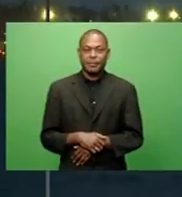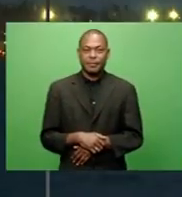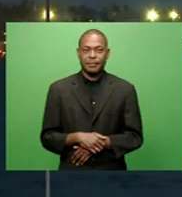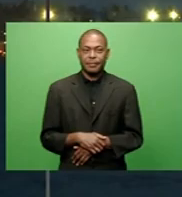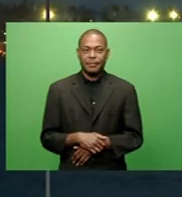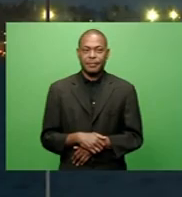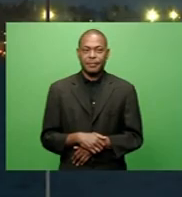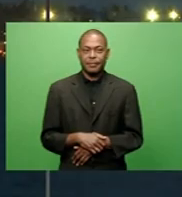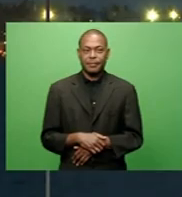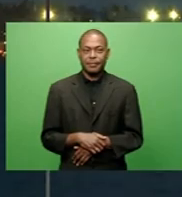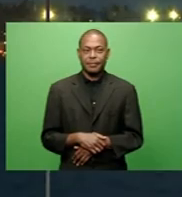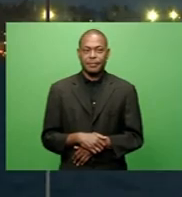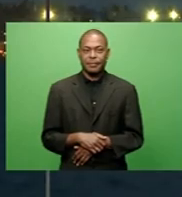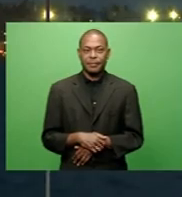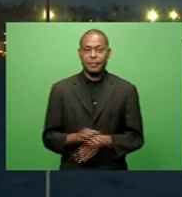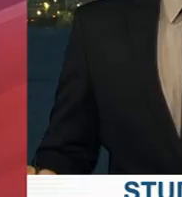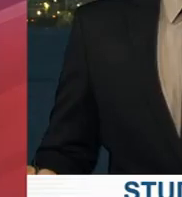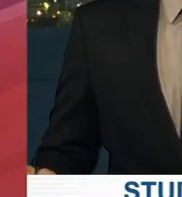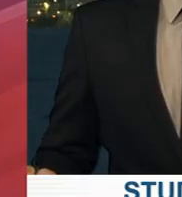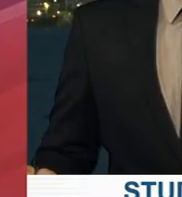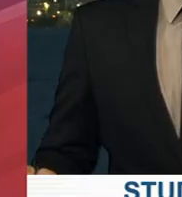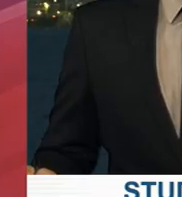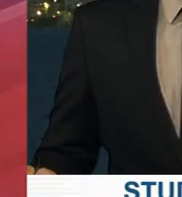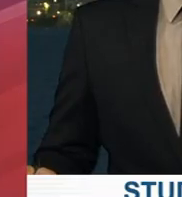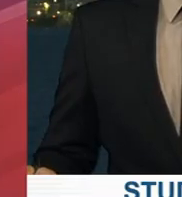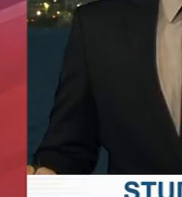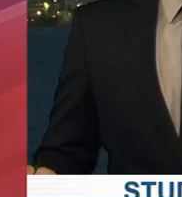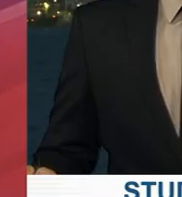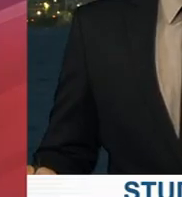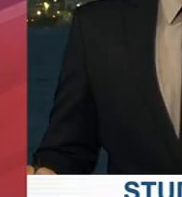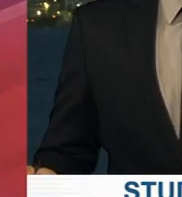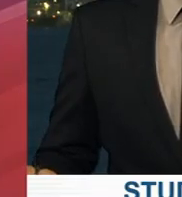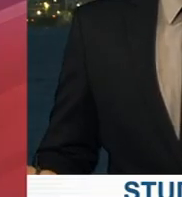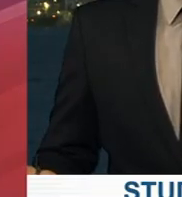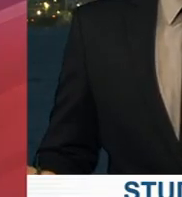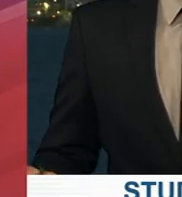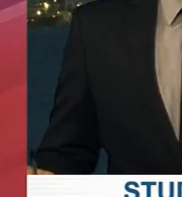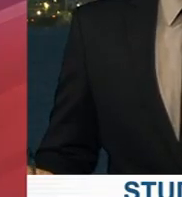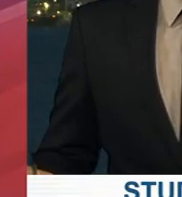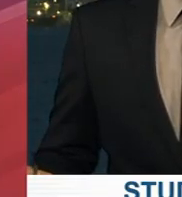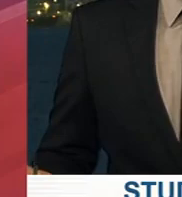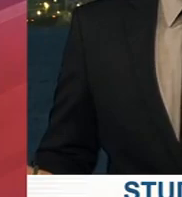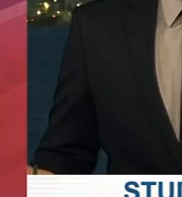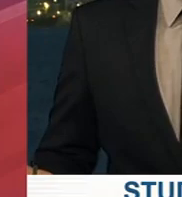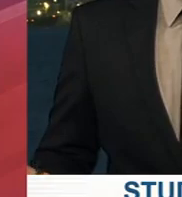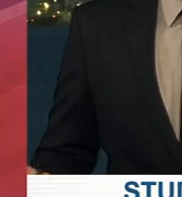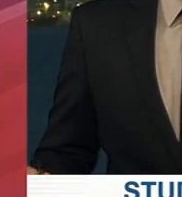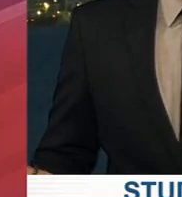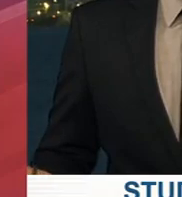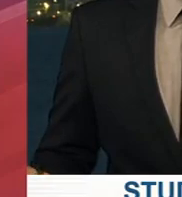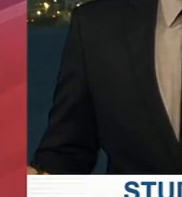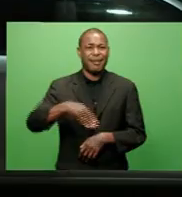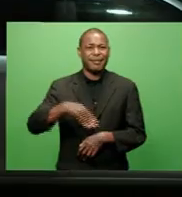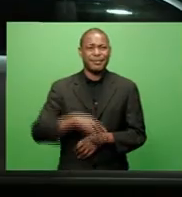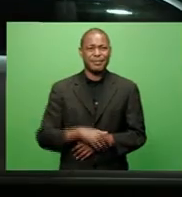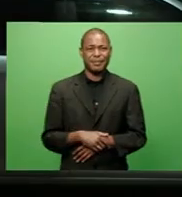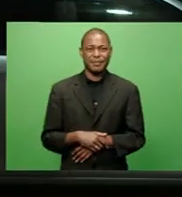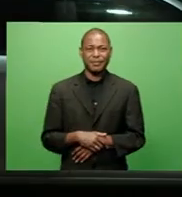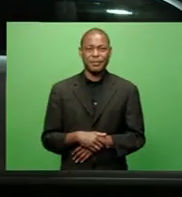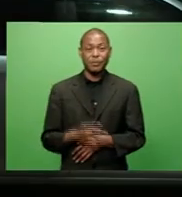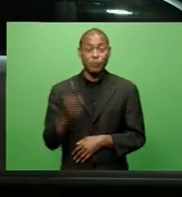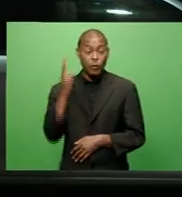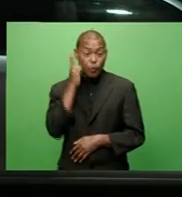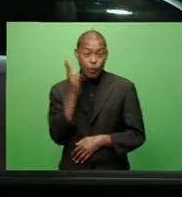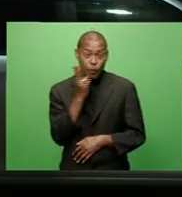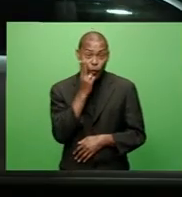And Kritika is live now. Kritika, what will it take to modify the e-transport cards? Edwin, Vodafone Fiji